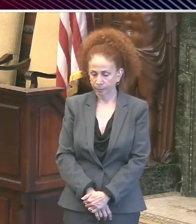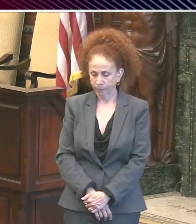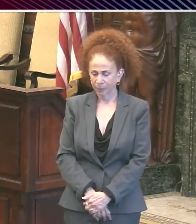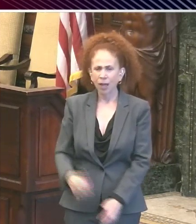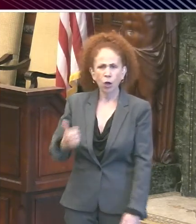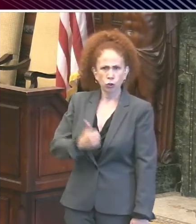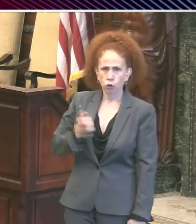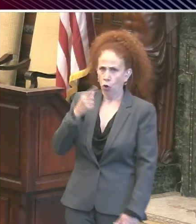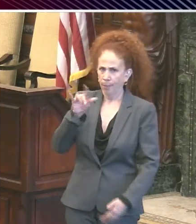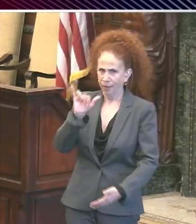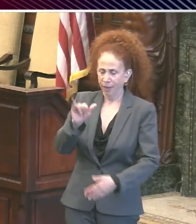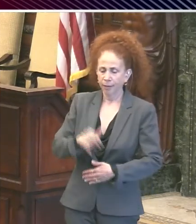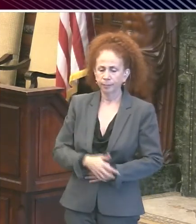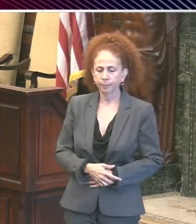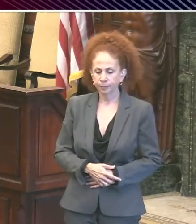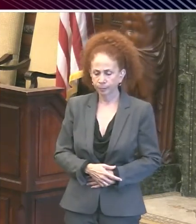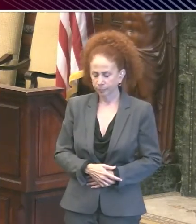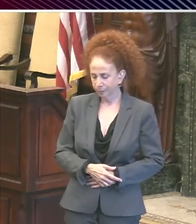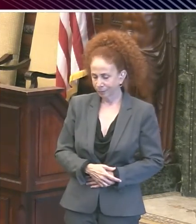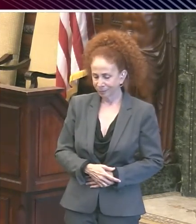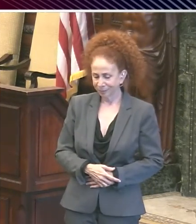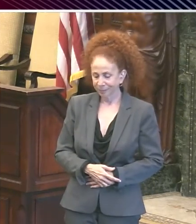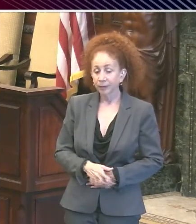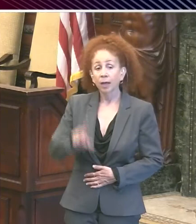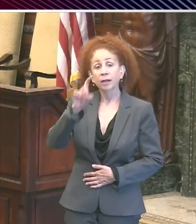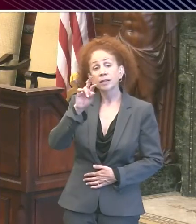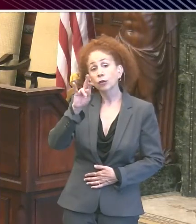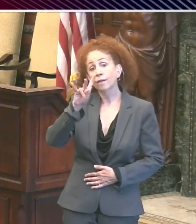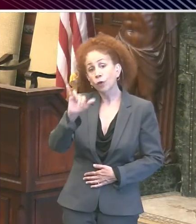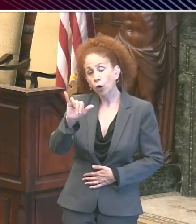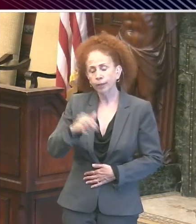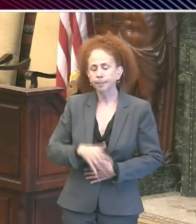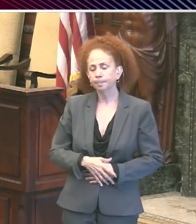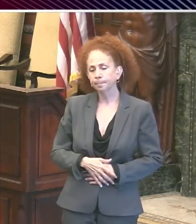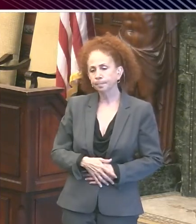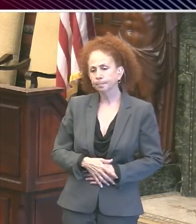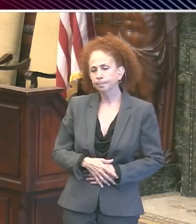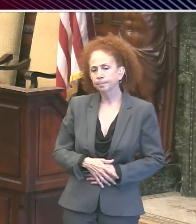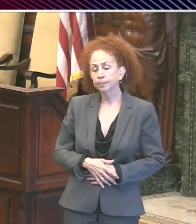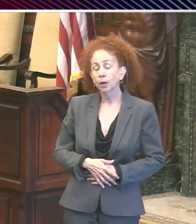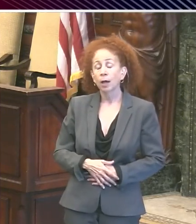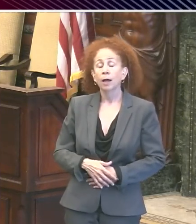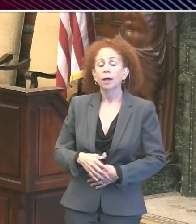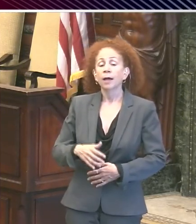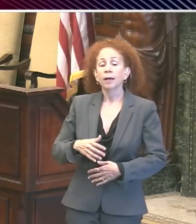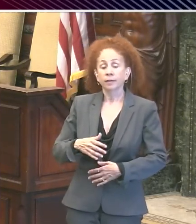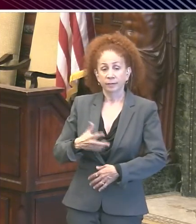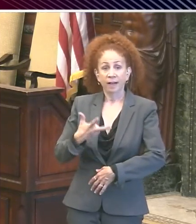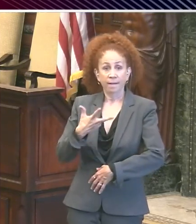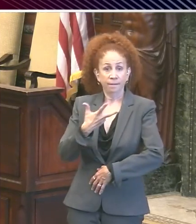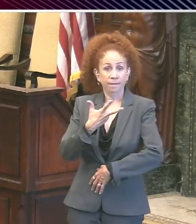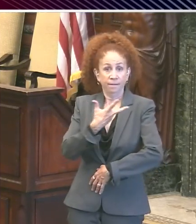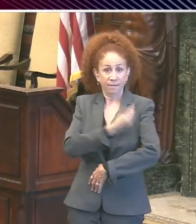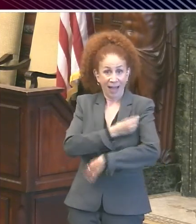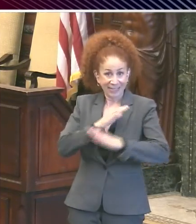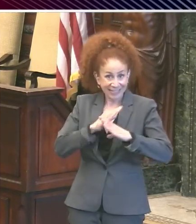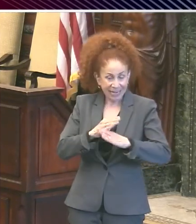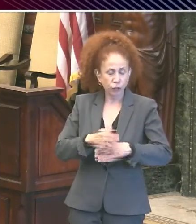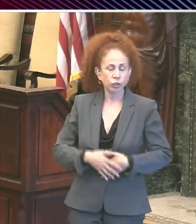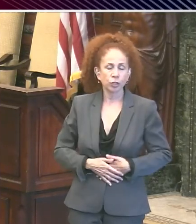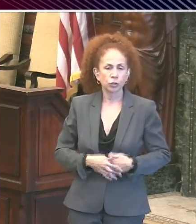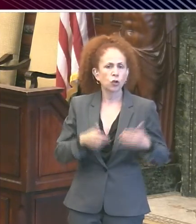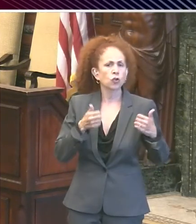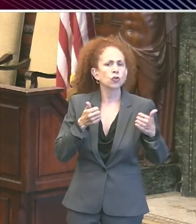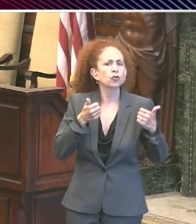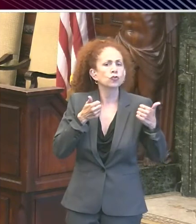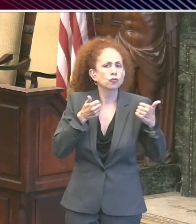Sorry about that. Yes, Dr. Farley, looking at all the vaccinations that are, or the